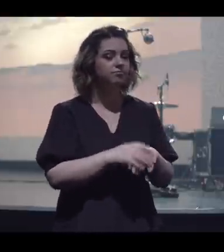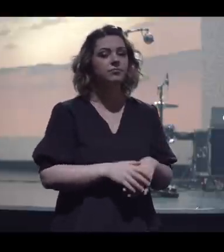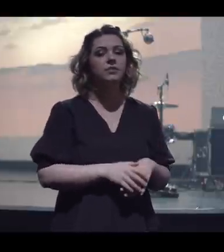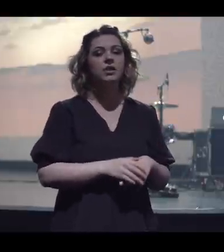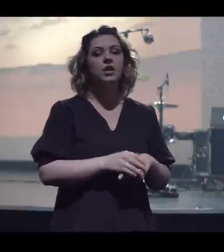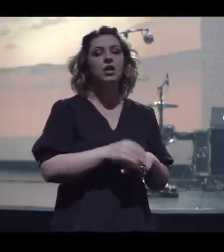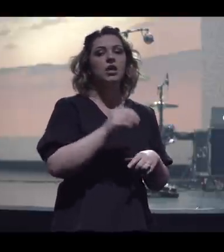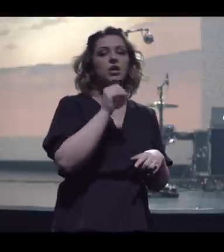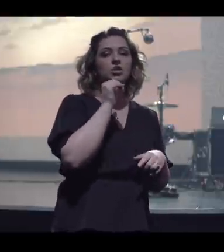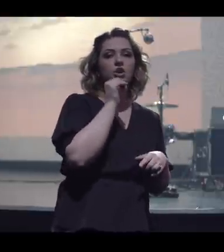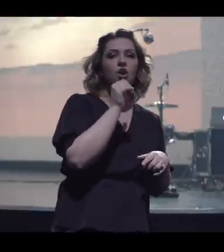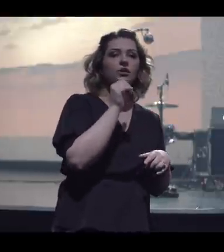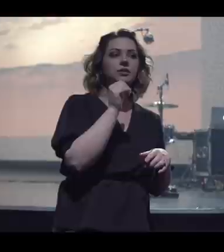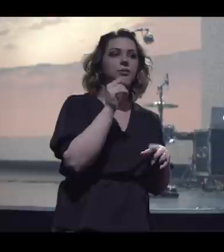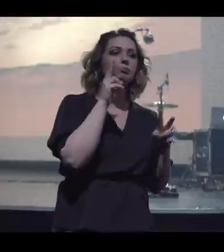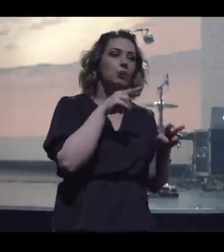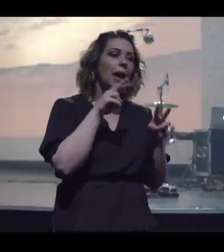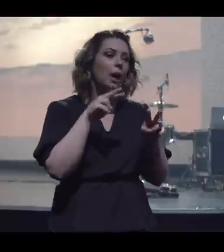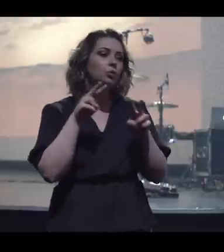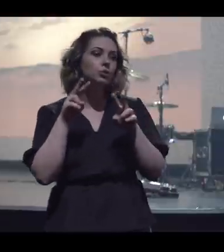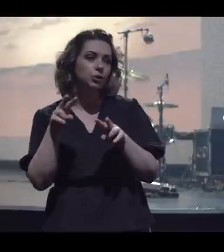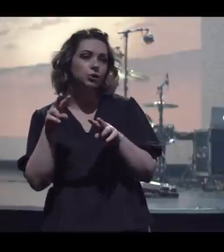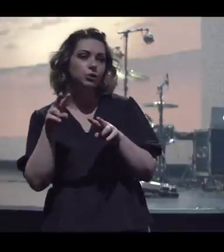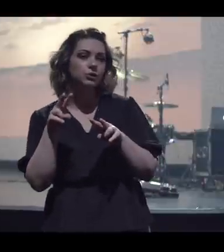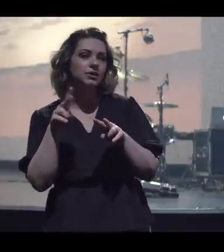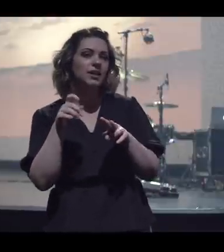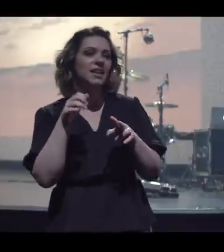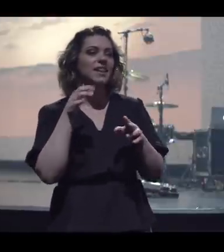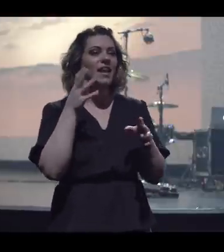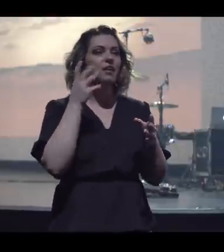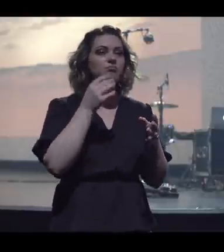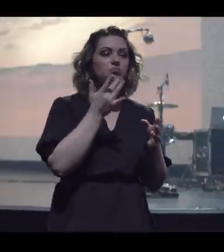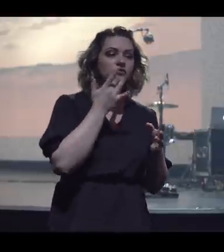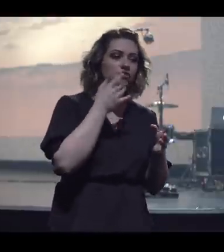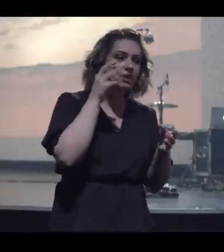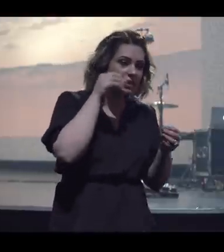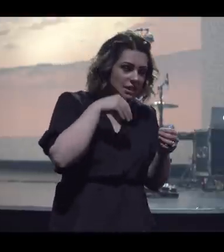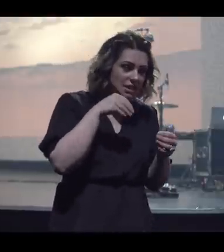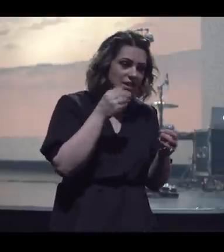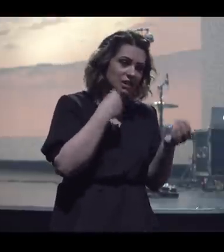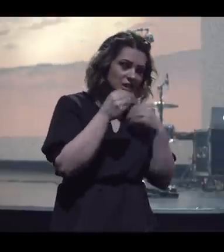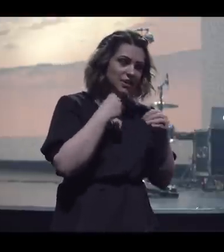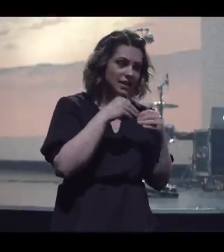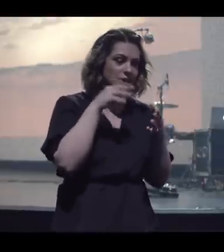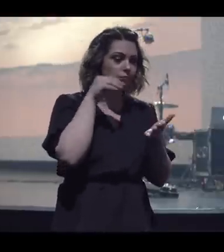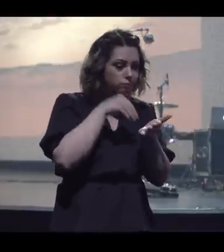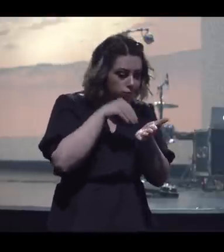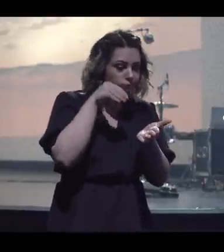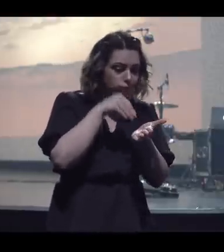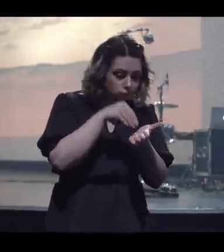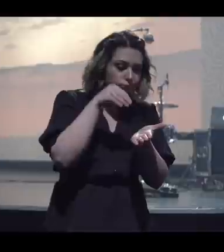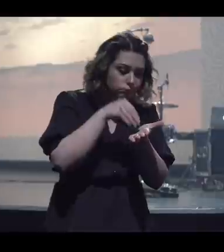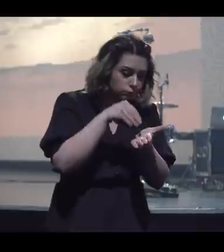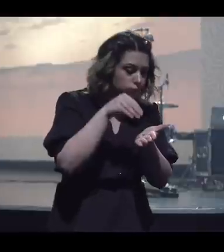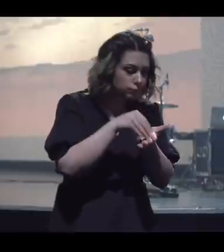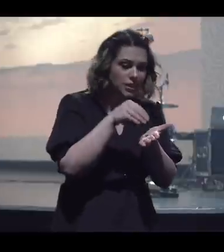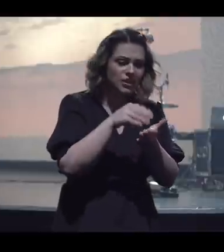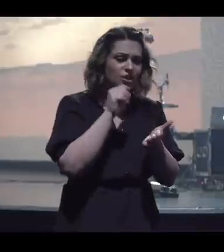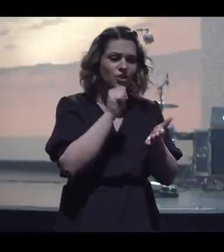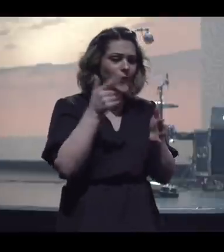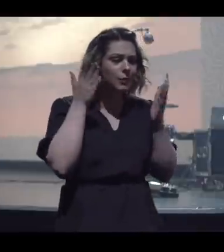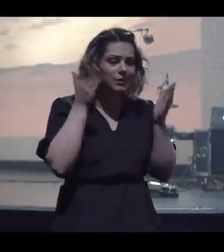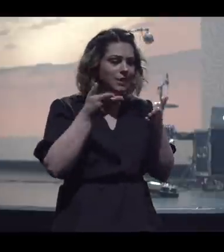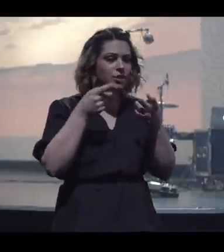they're grazers. So what that means is their head is to the ground and they just keep eating and eating and eating, paying no attention to where they're going,